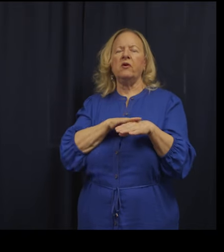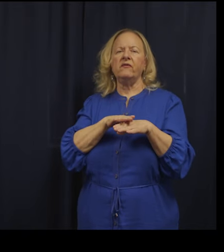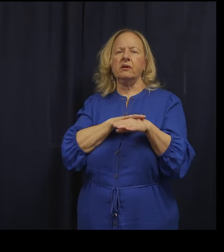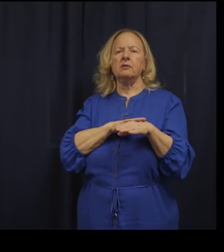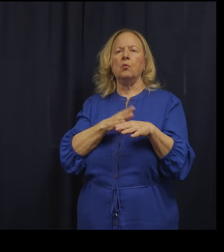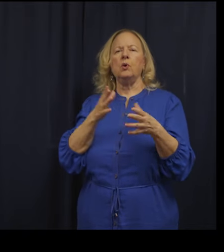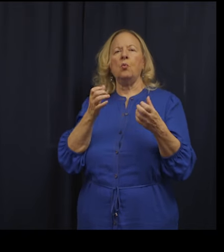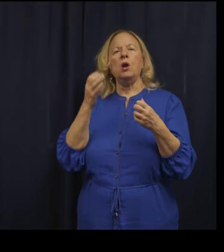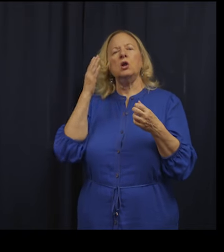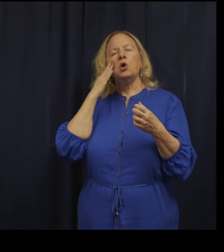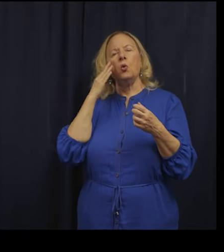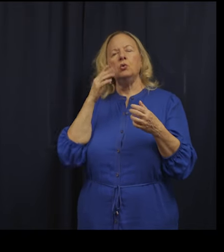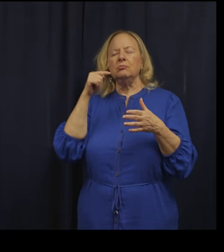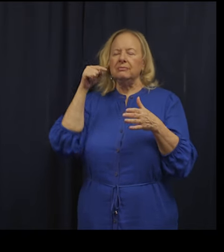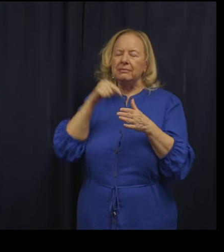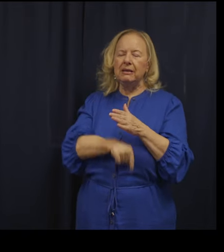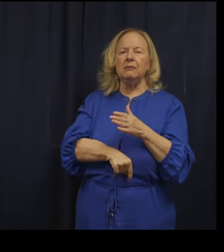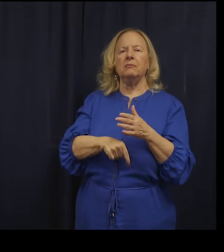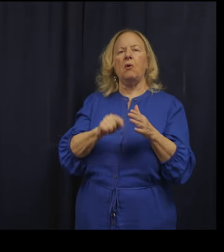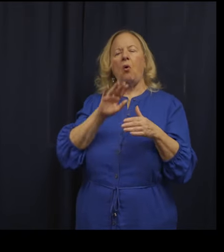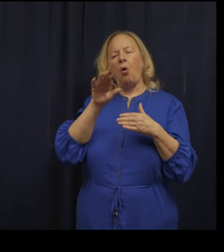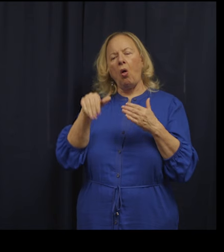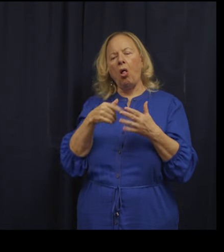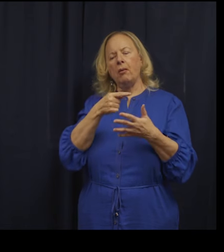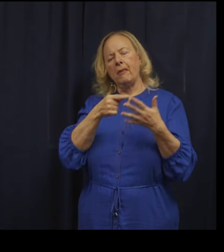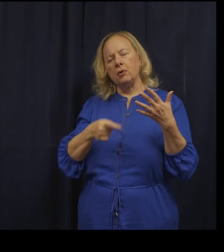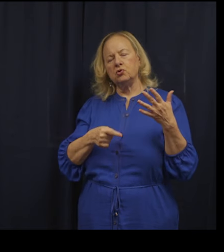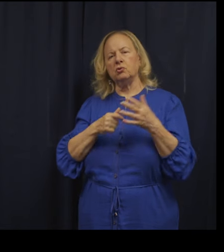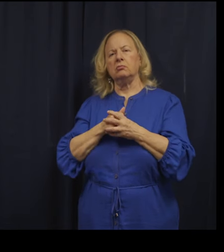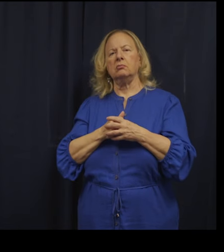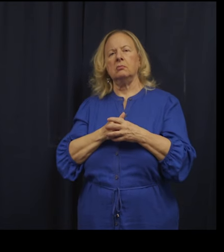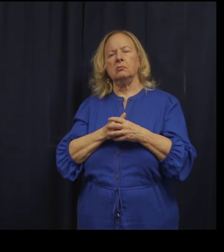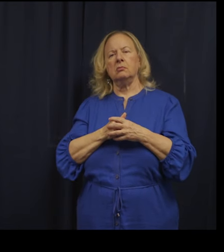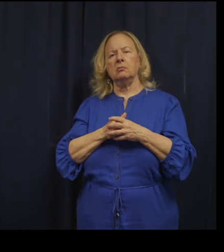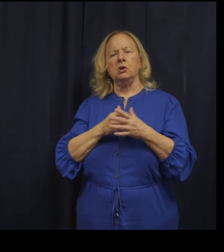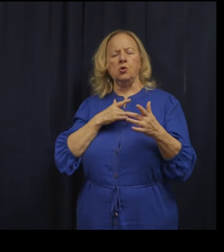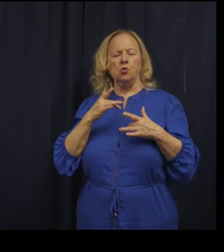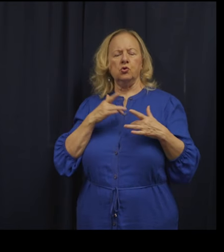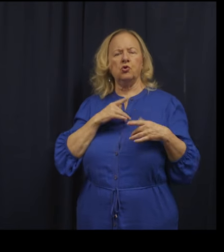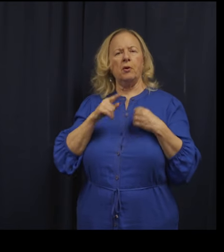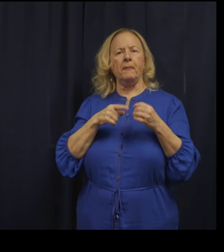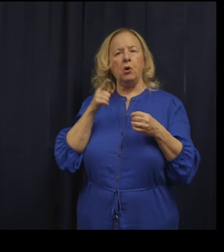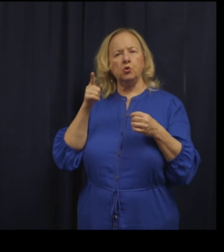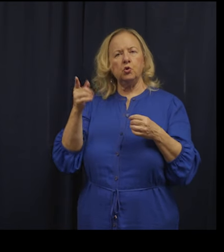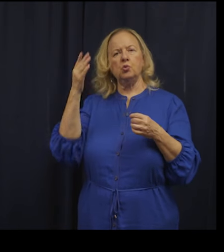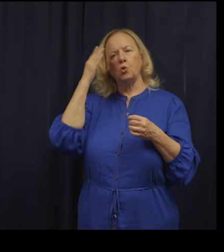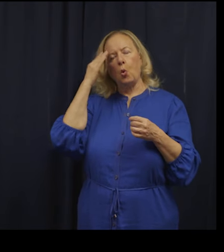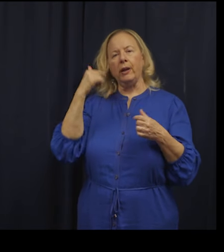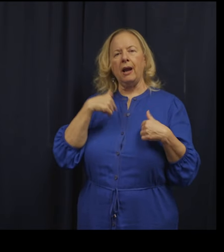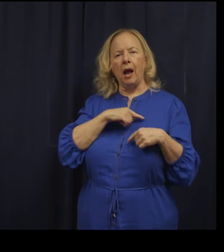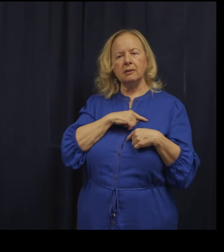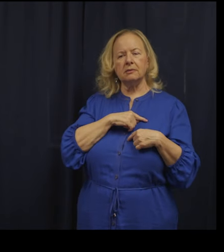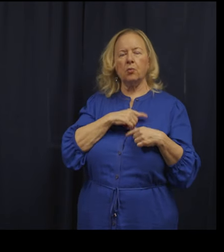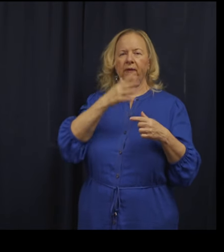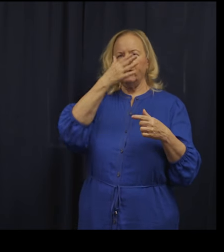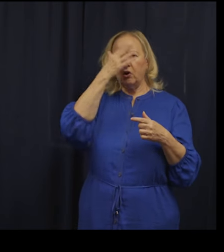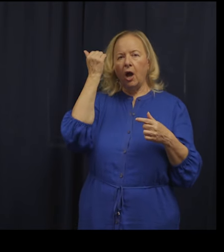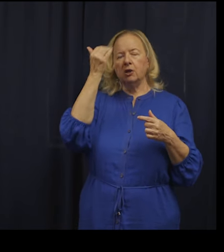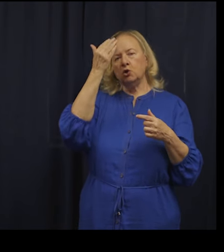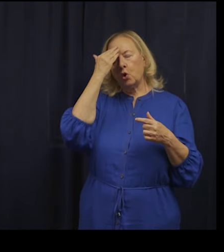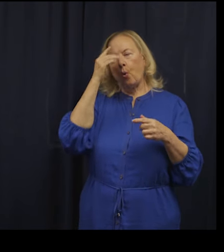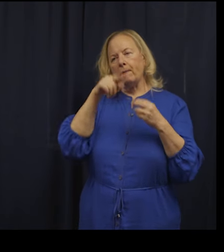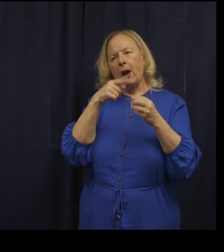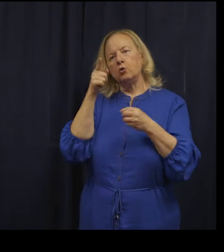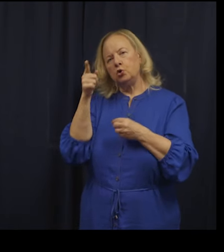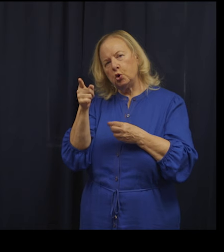surface. We want to know you intimately. We want to know all about you. We've been so concerned about you knowing all about us, we forgot about knowing anything